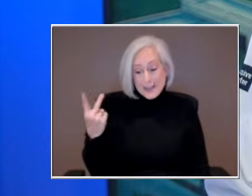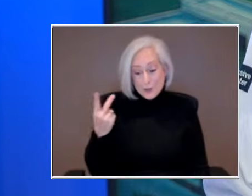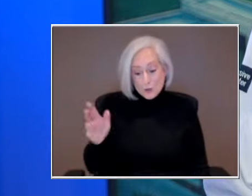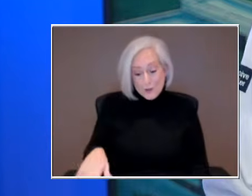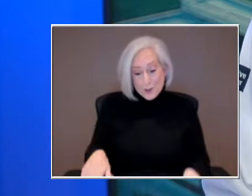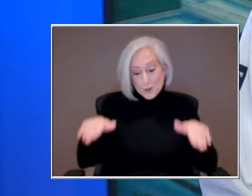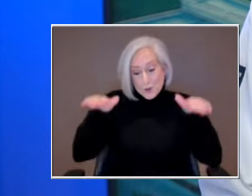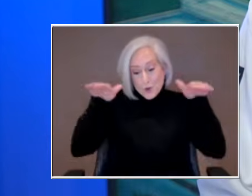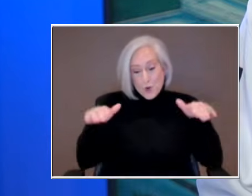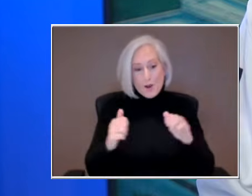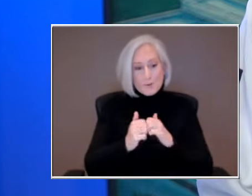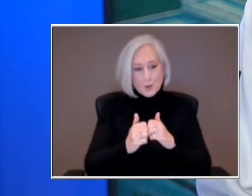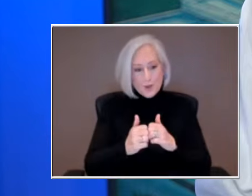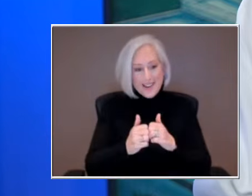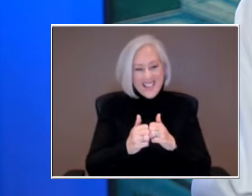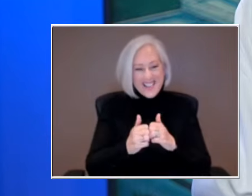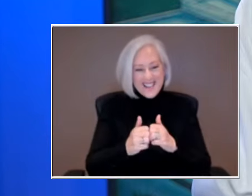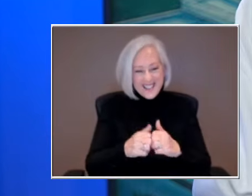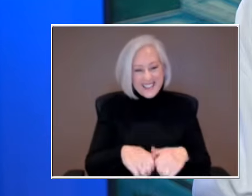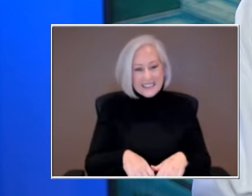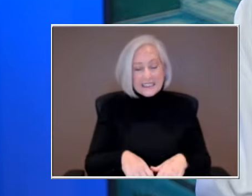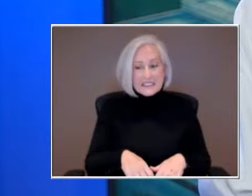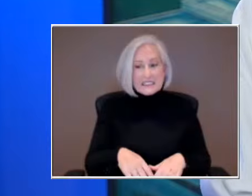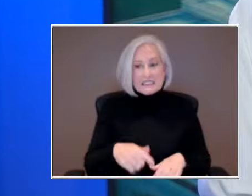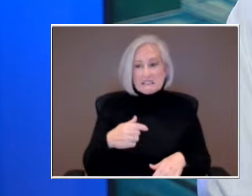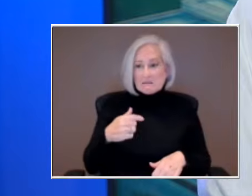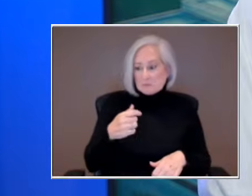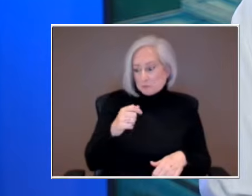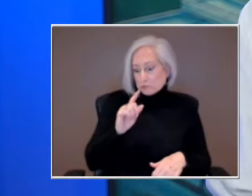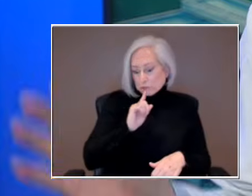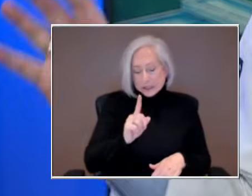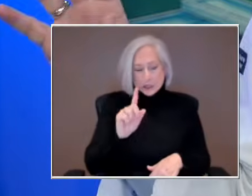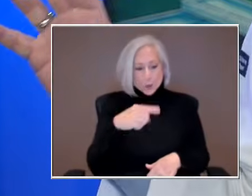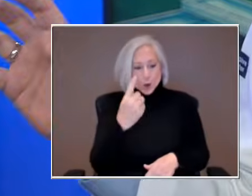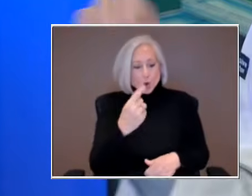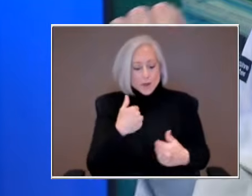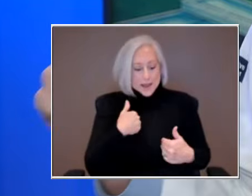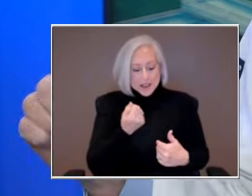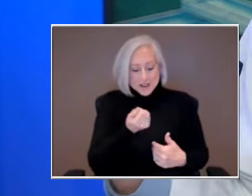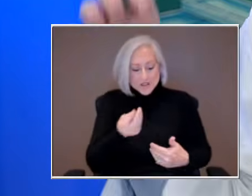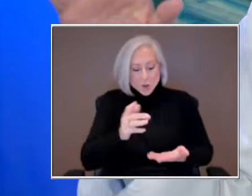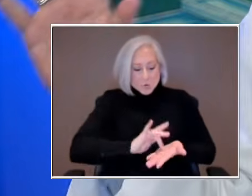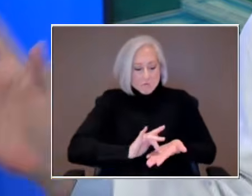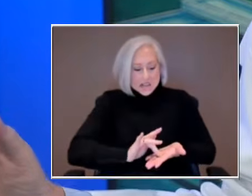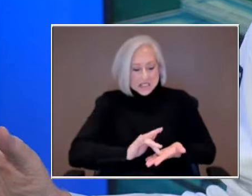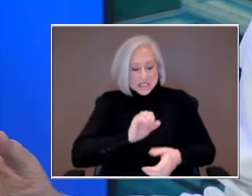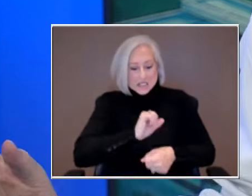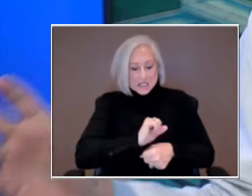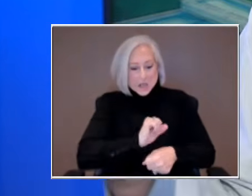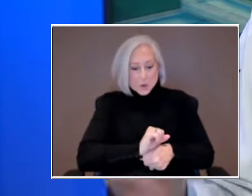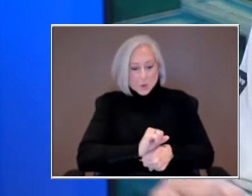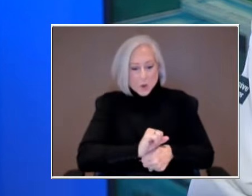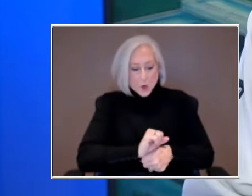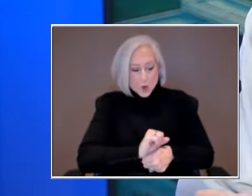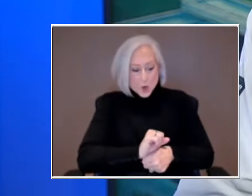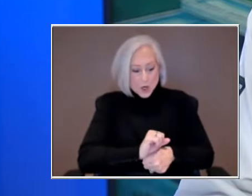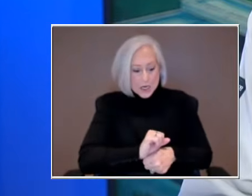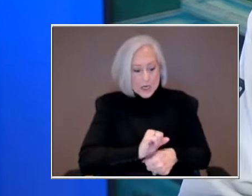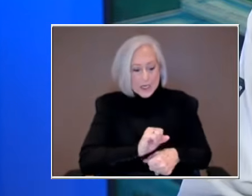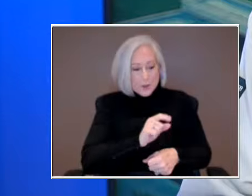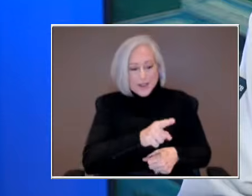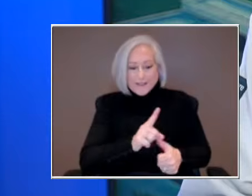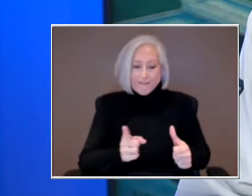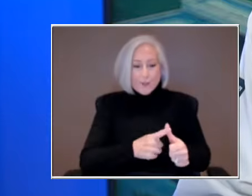only had agents that actually kind of worked for 3 or 4 years when Jim was diagnosed. So it was like exciting, but also